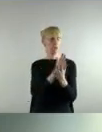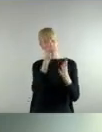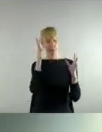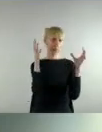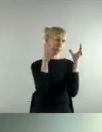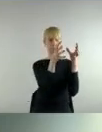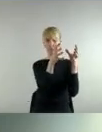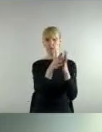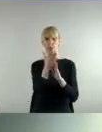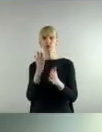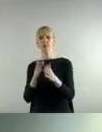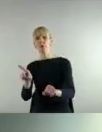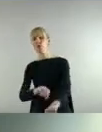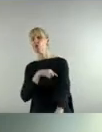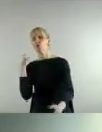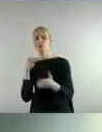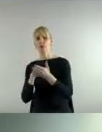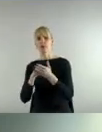communities.